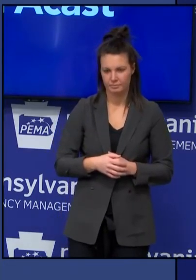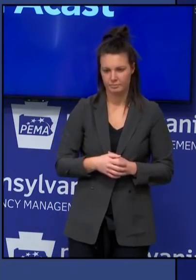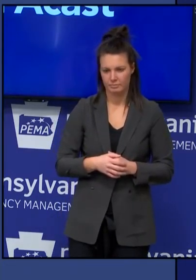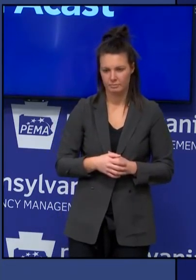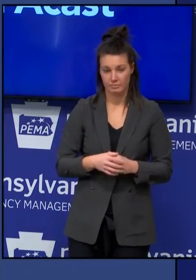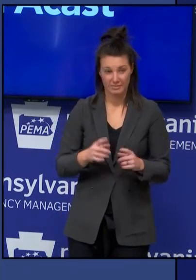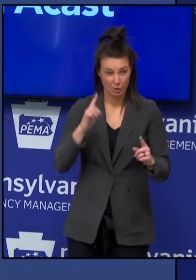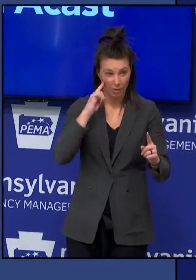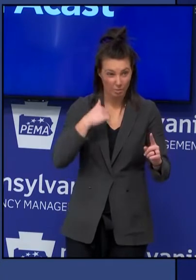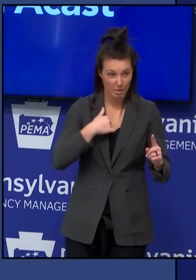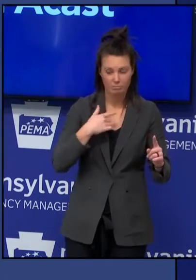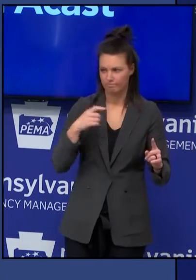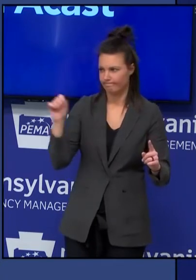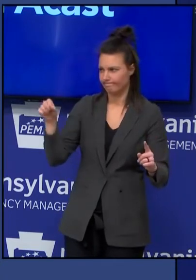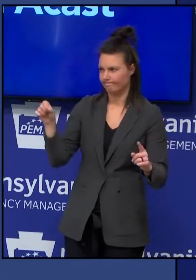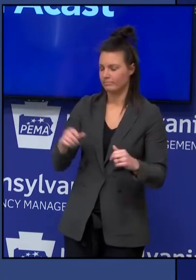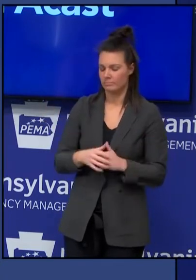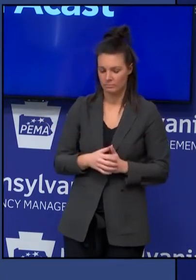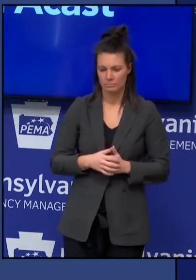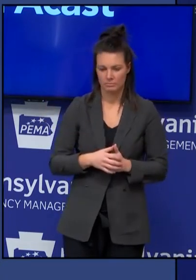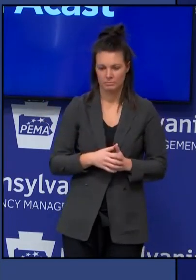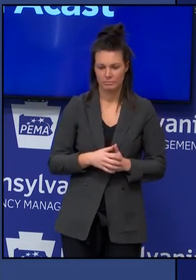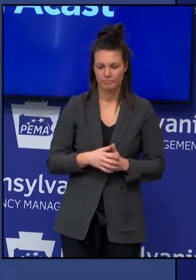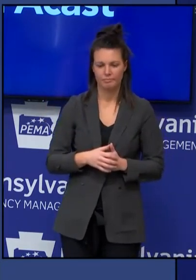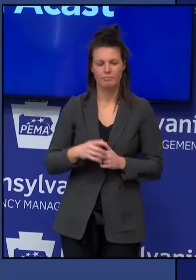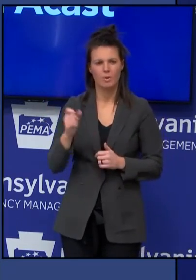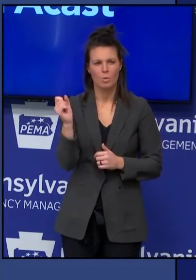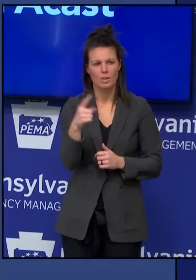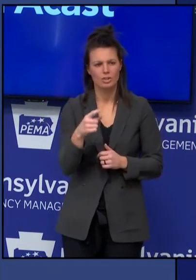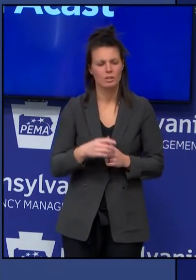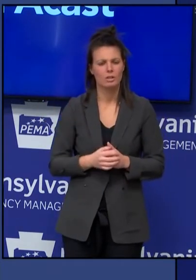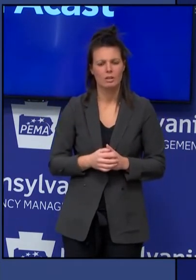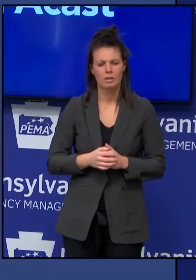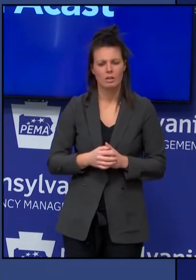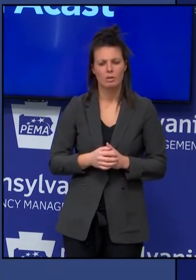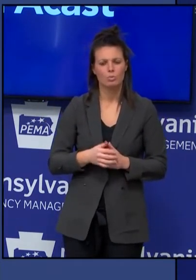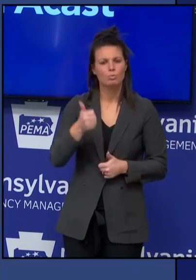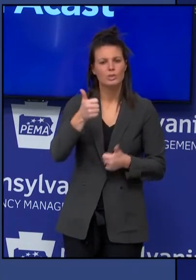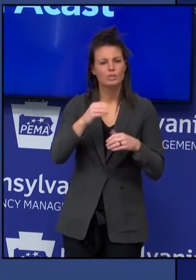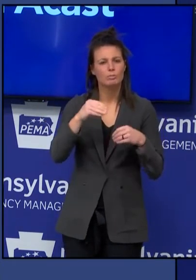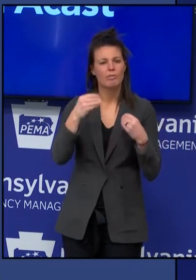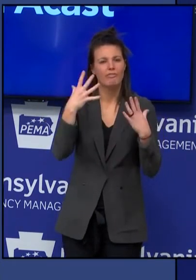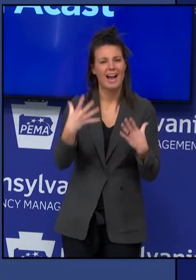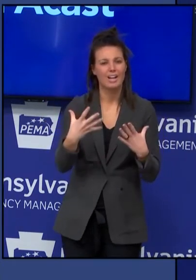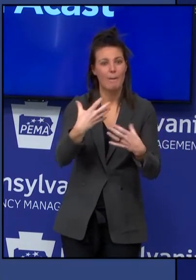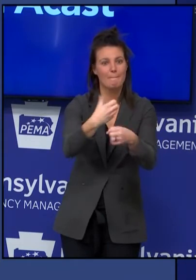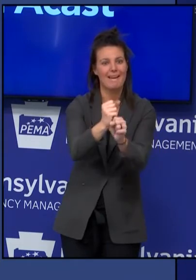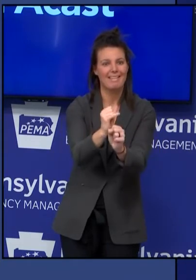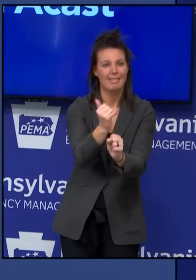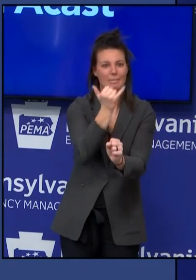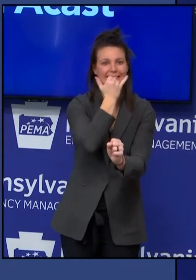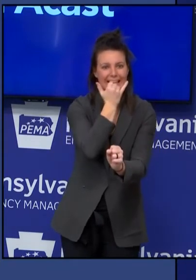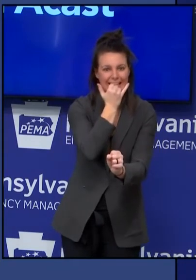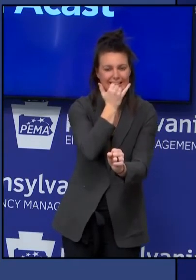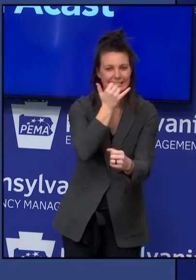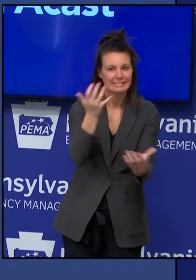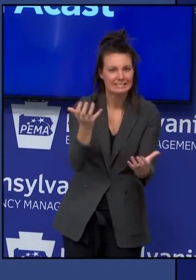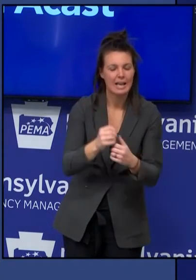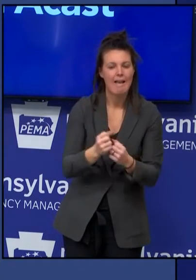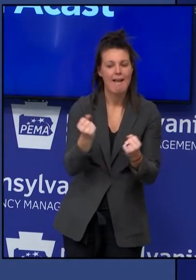Can you hear me? Yep. My question is, what provider made this mistake? How